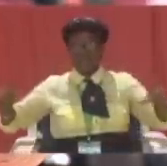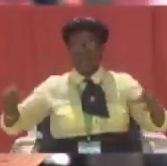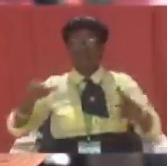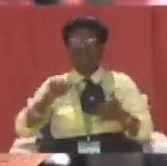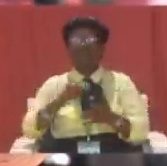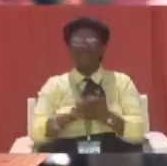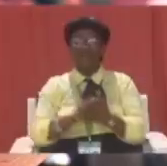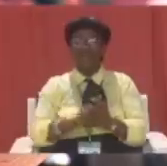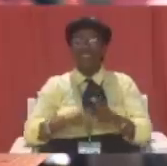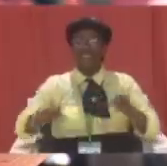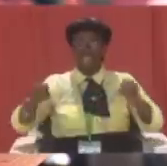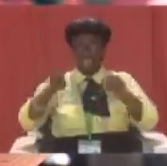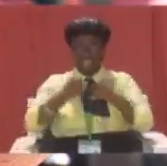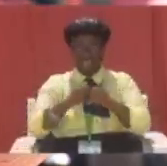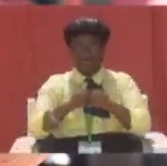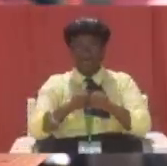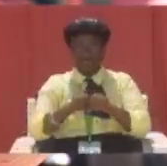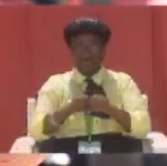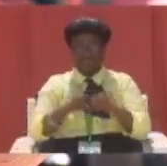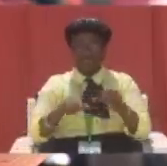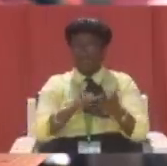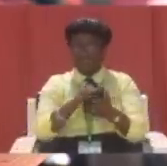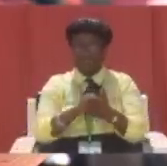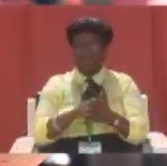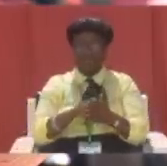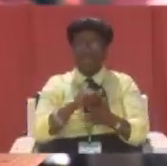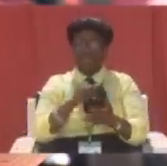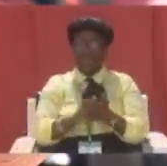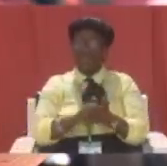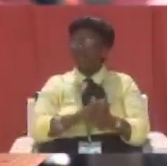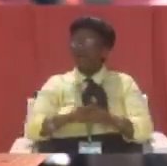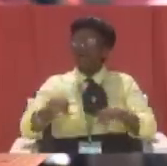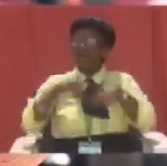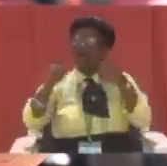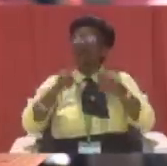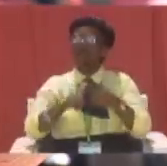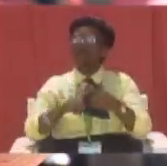even illiterates we understand.